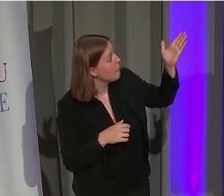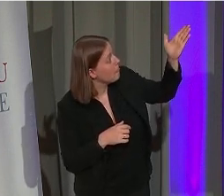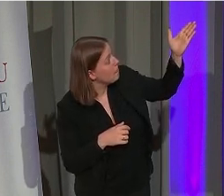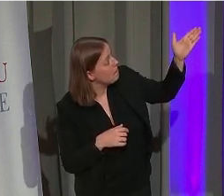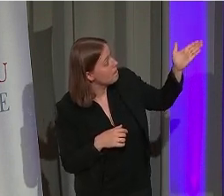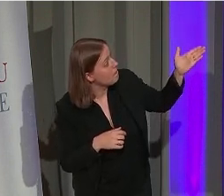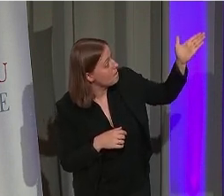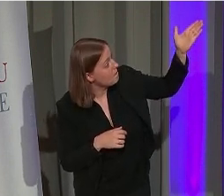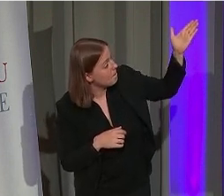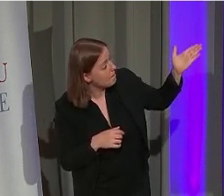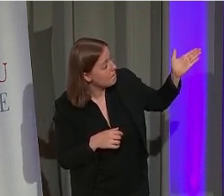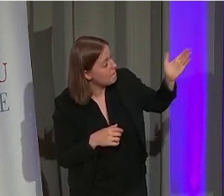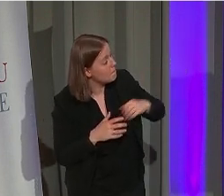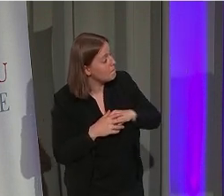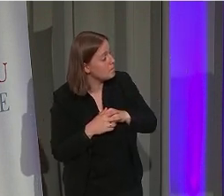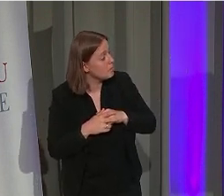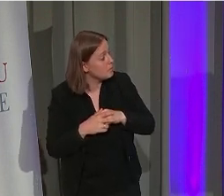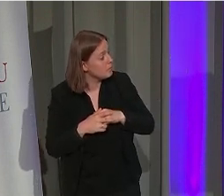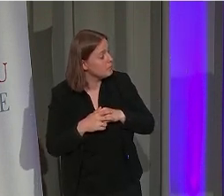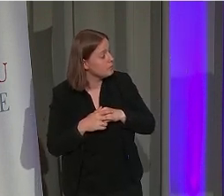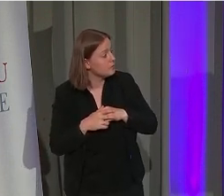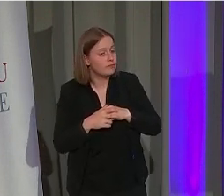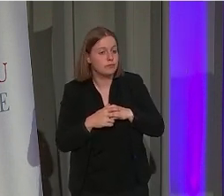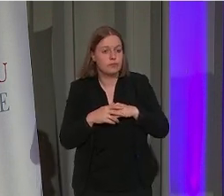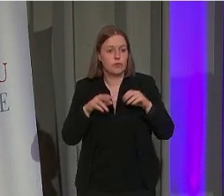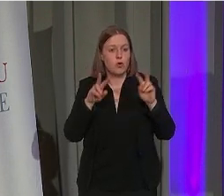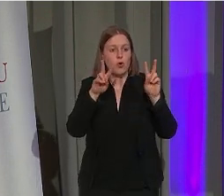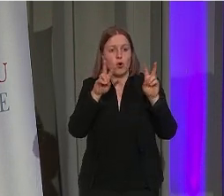report, and that was actually what I